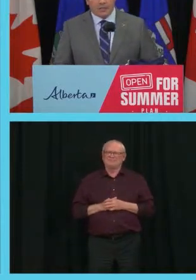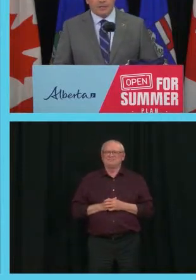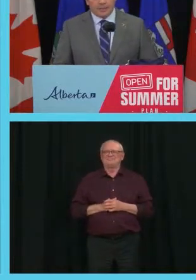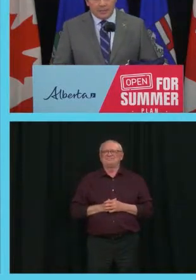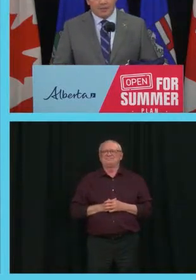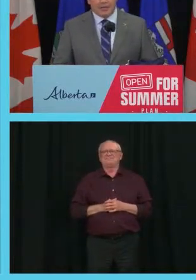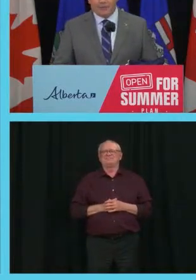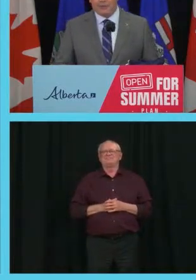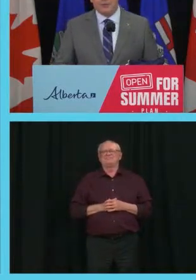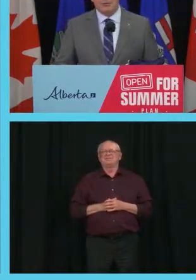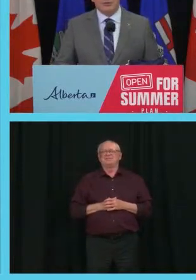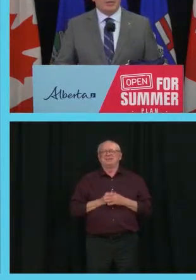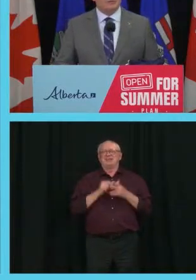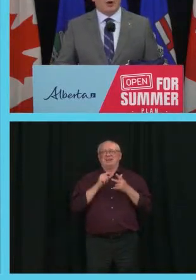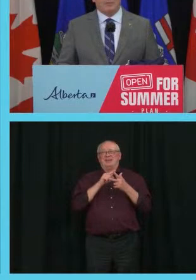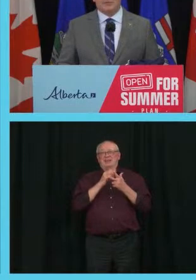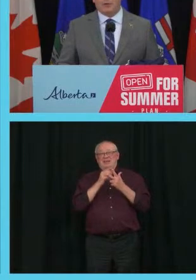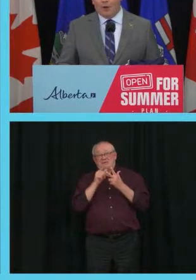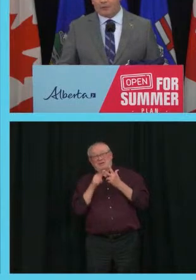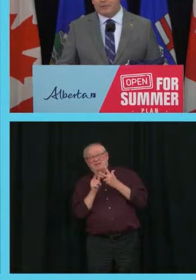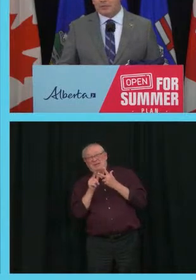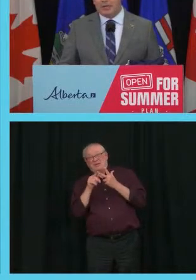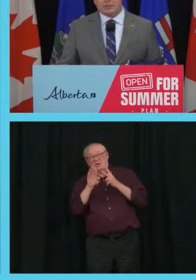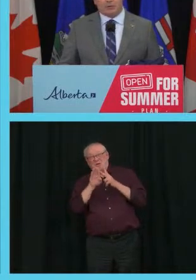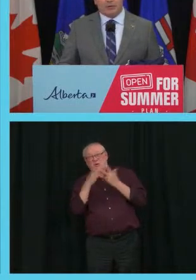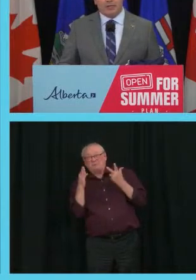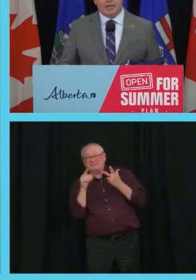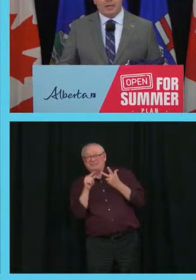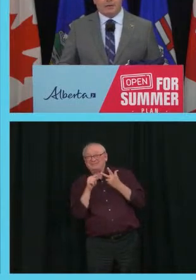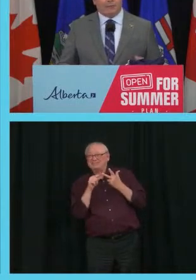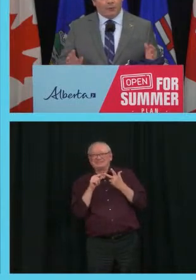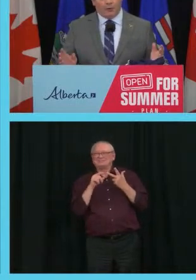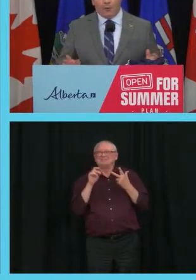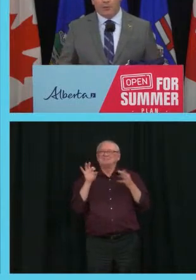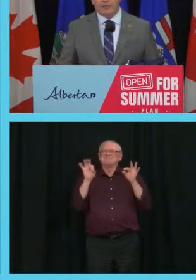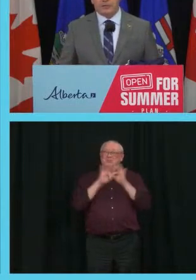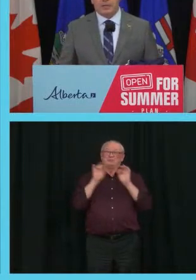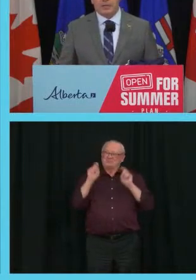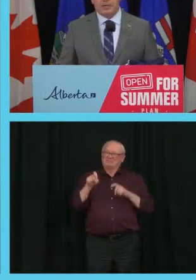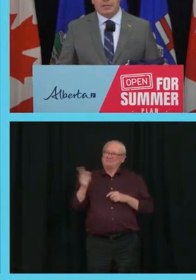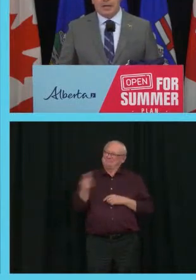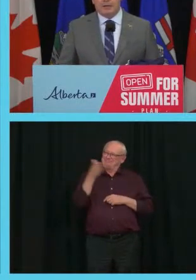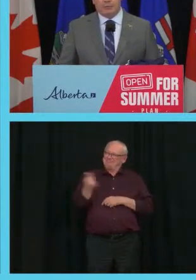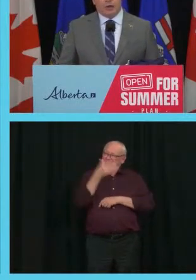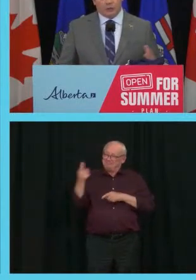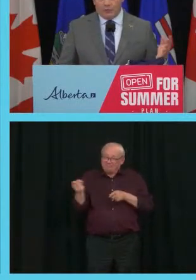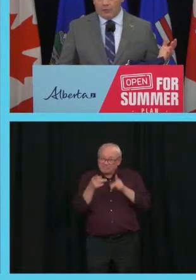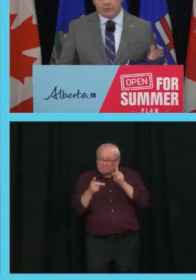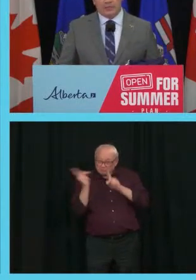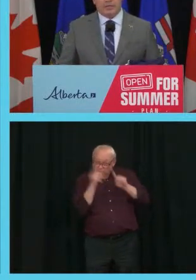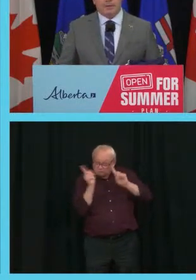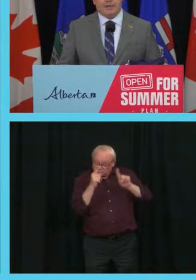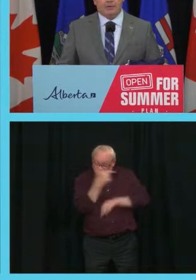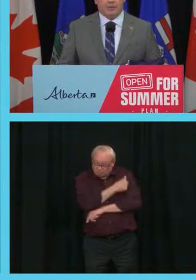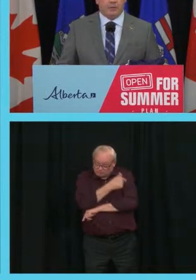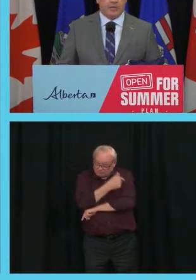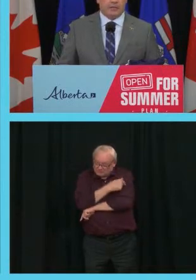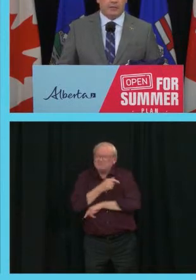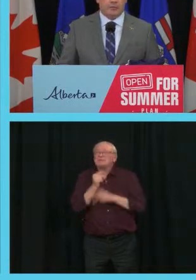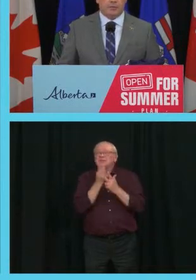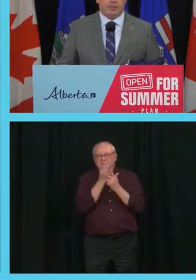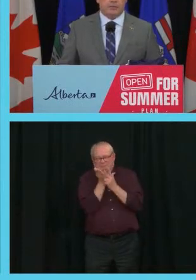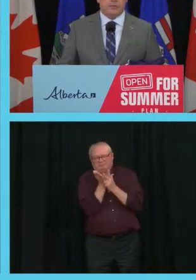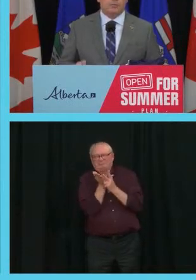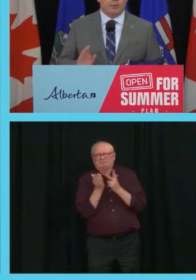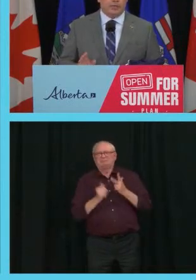We need to continue getting first doses into arms if we want to reach stage 3 and full openness. And we also, of course, need to keep adding on to the